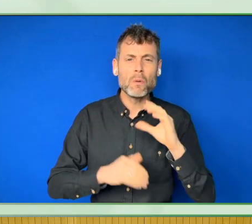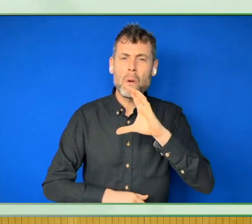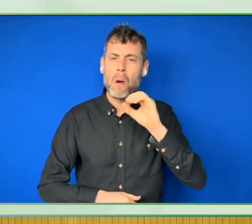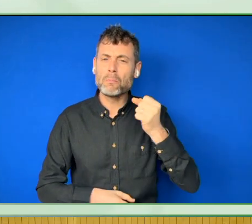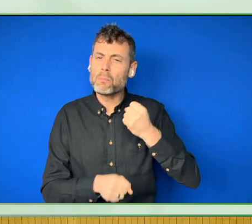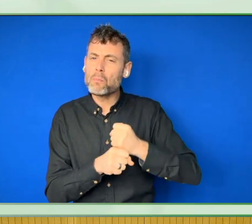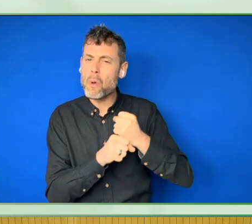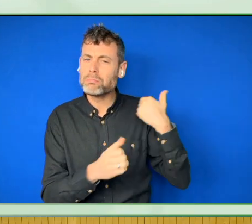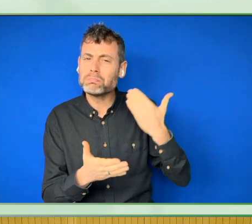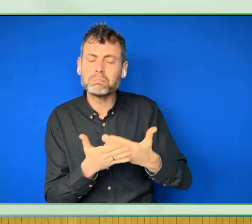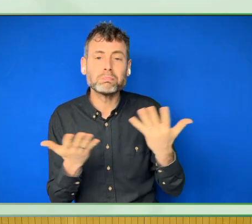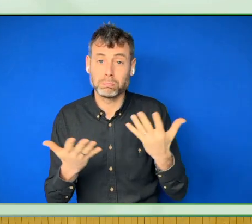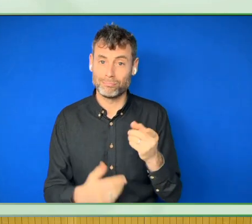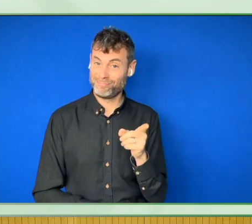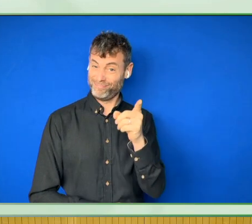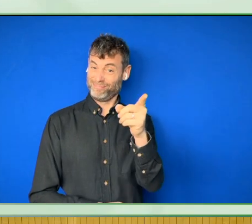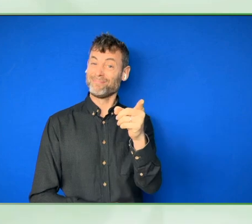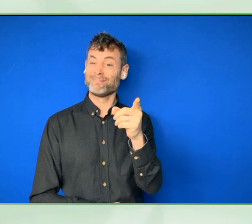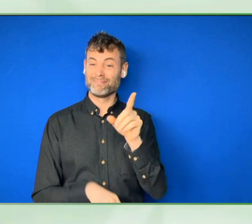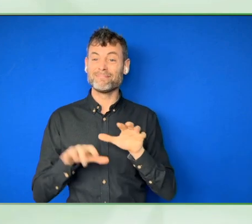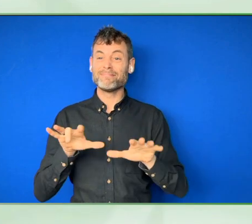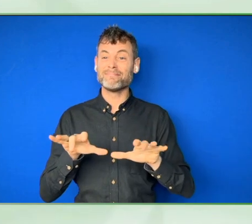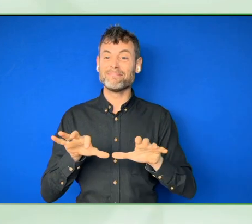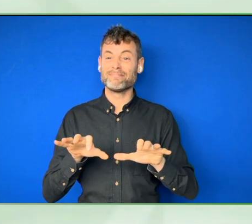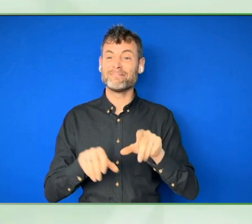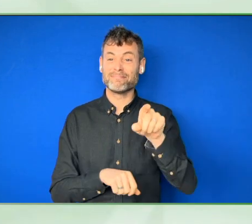more. Okay, here is my contact also.